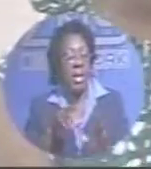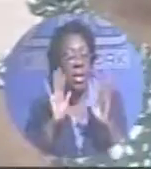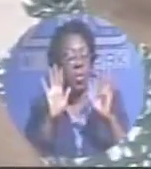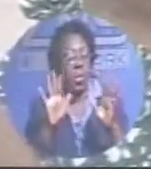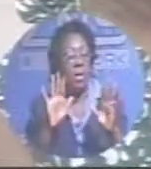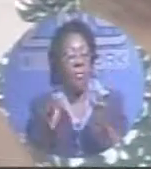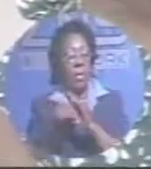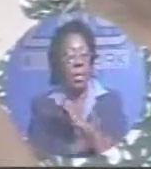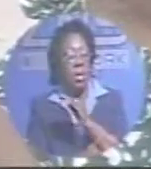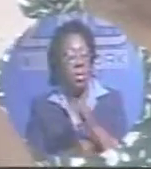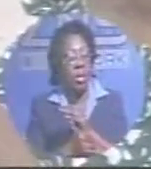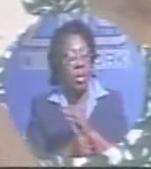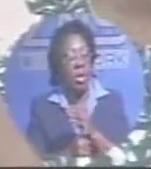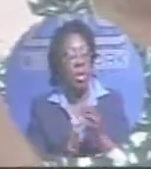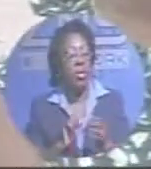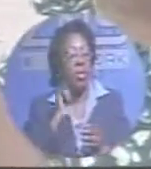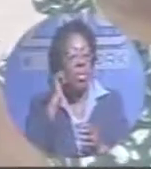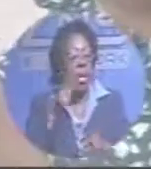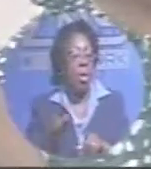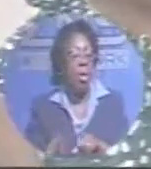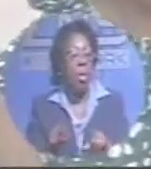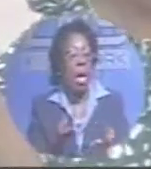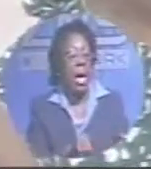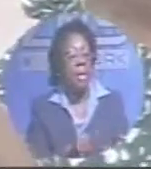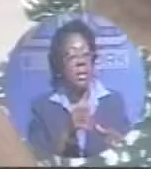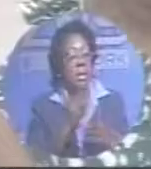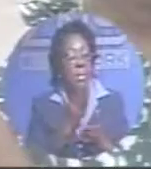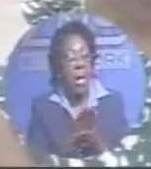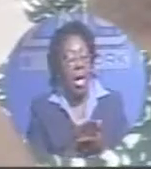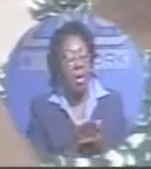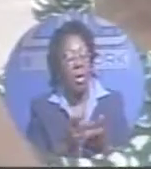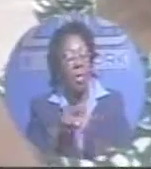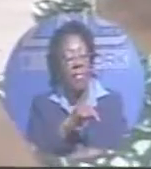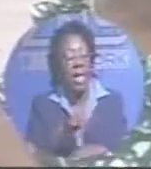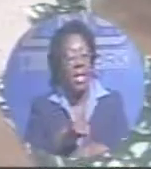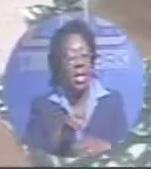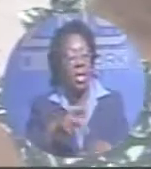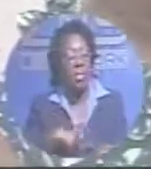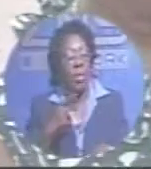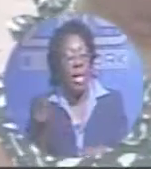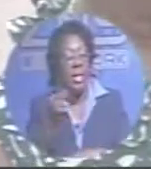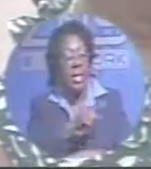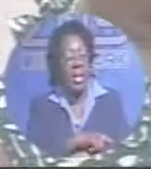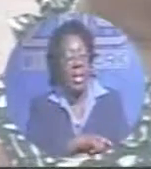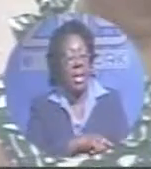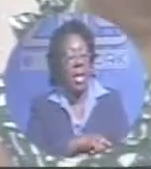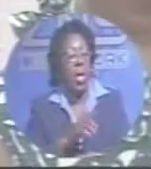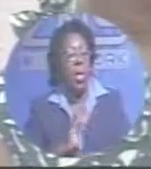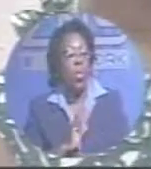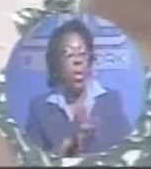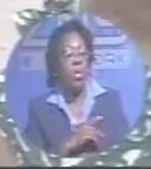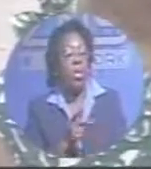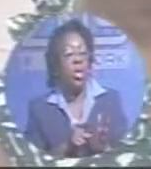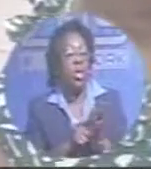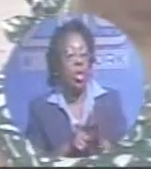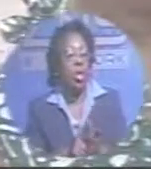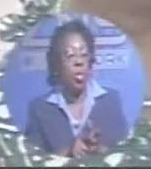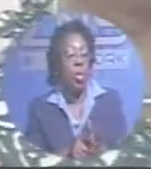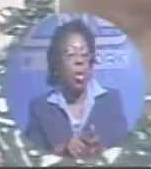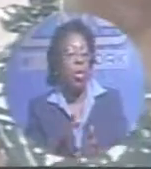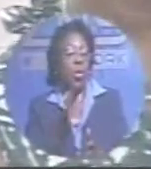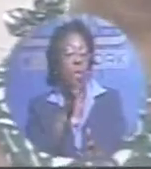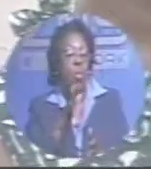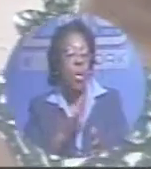tomorrow, as a part of National Pride Day, we have decided that we would showcase the women's suffrage